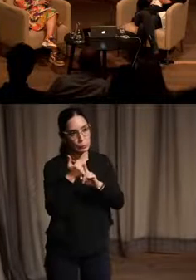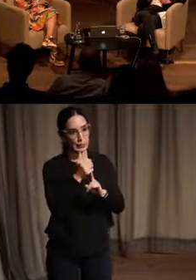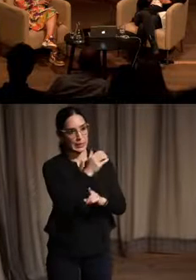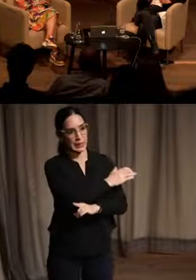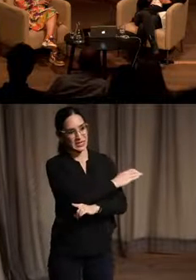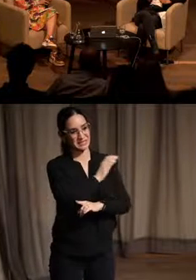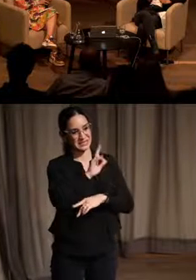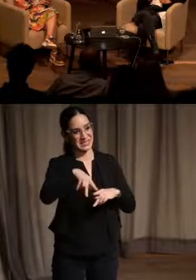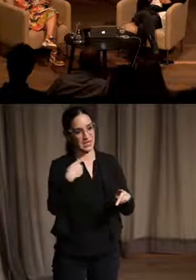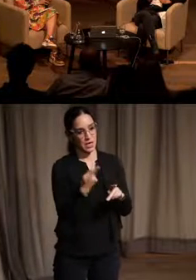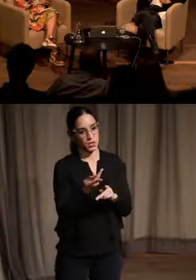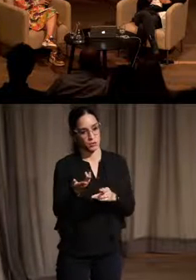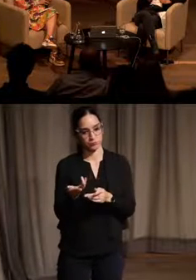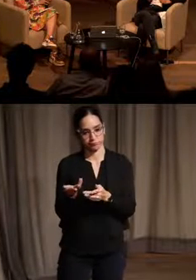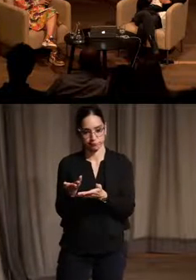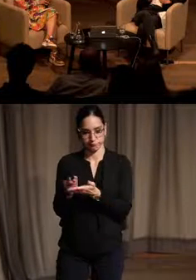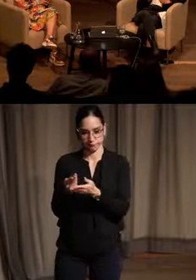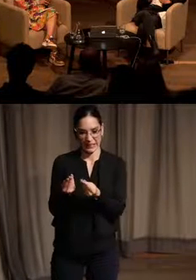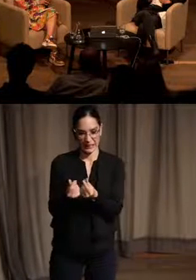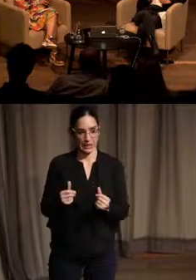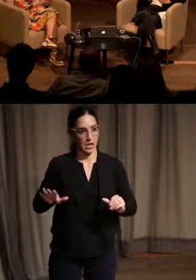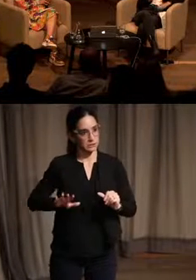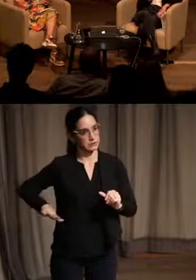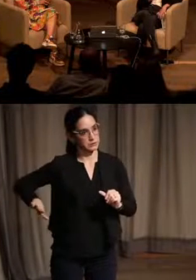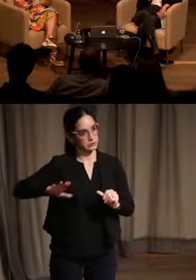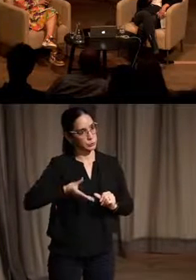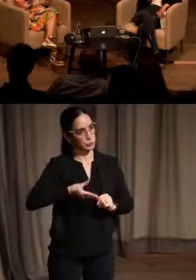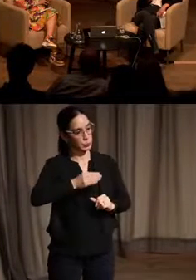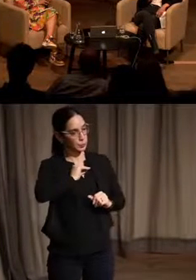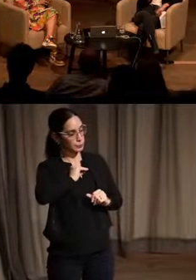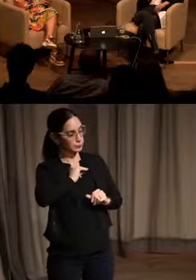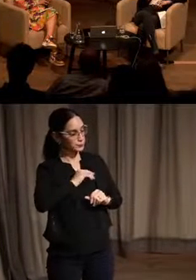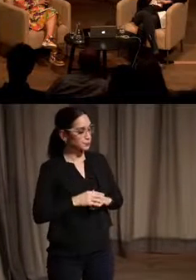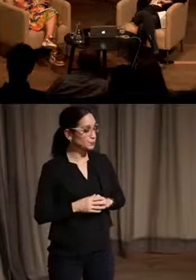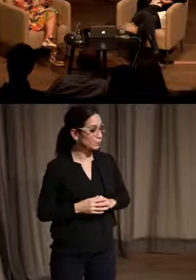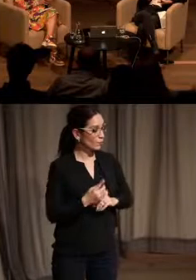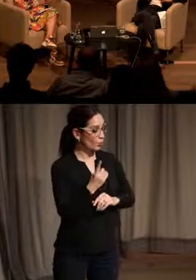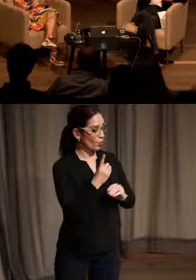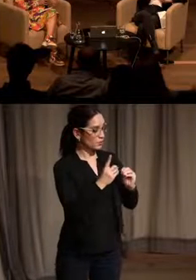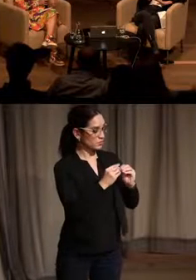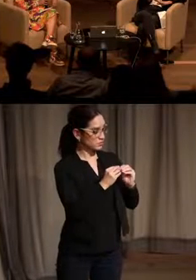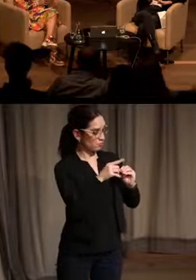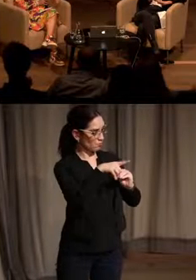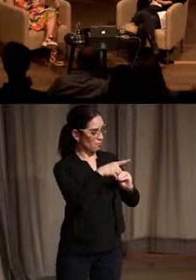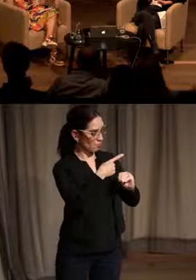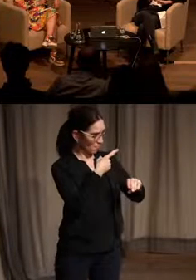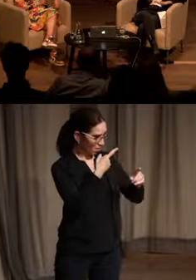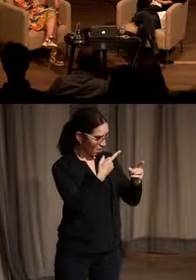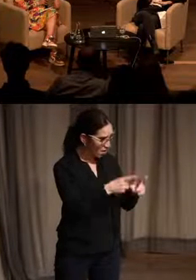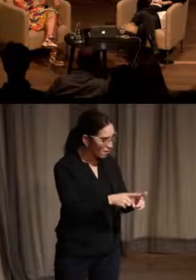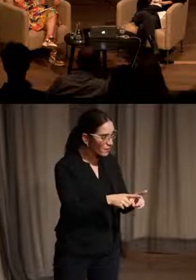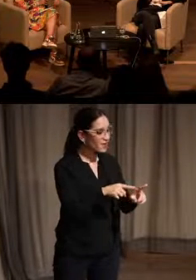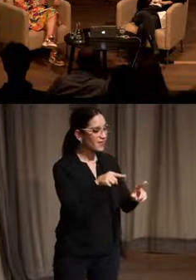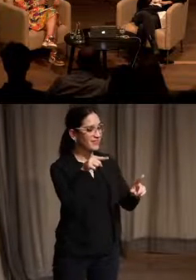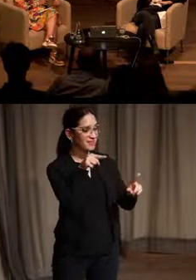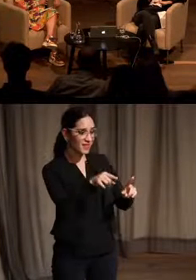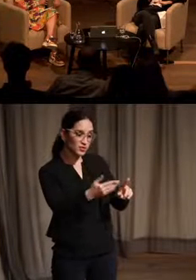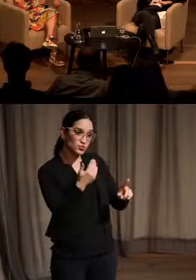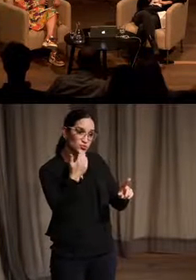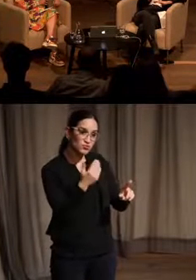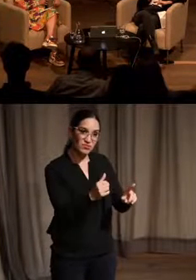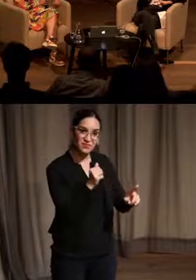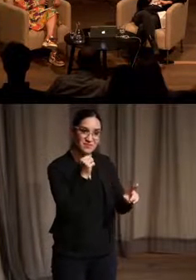they have into them. And in one of the meetings, somebody said, and this facility is great because it doesn't have a